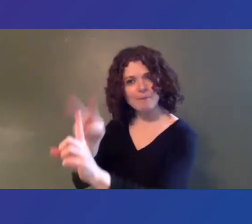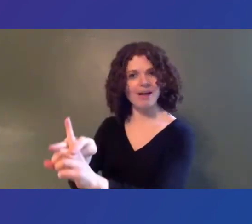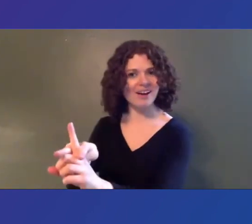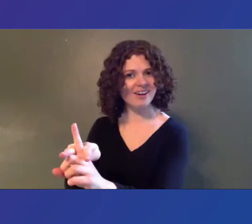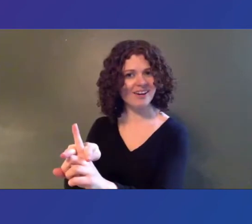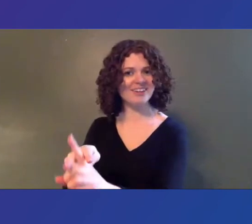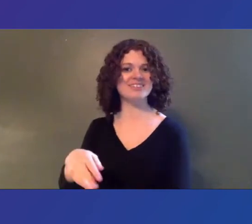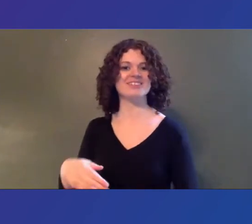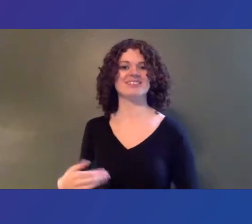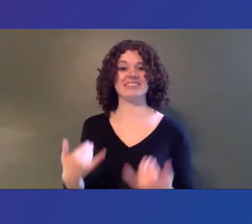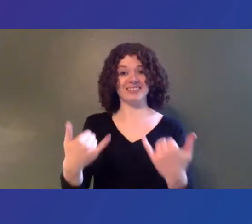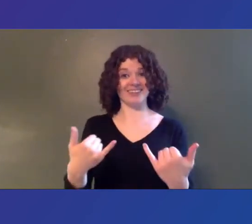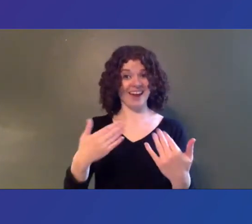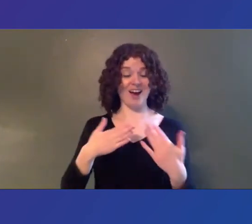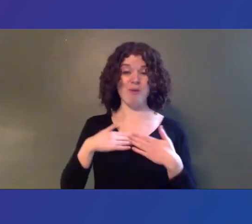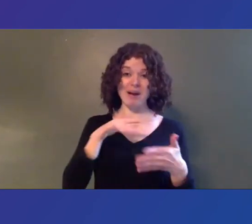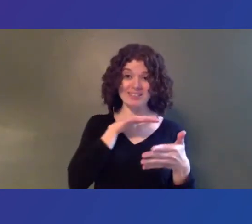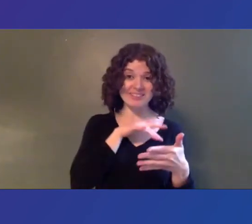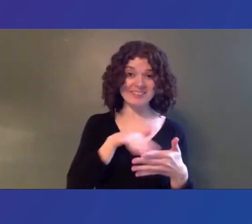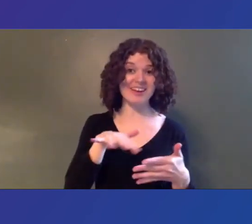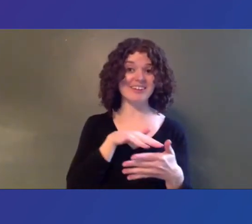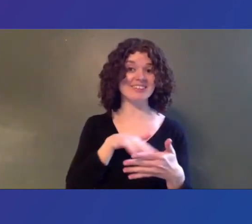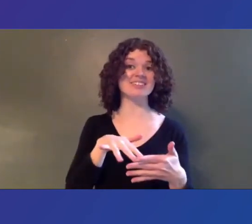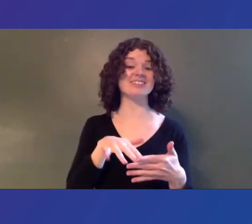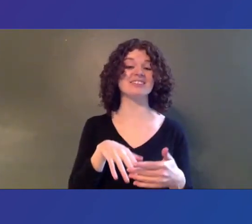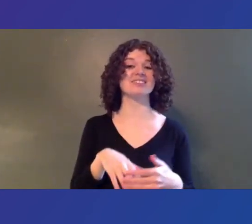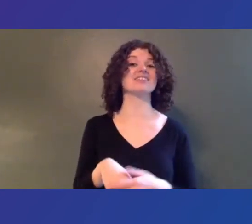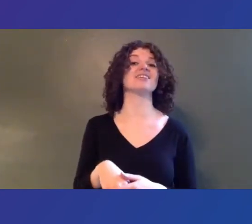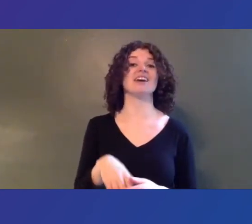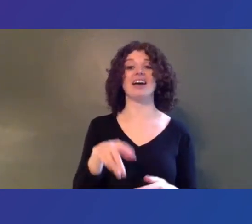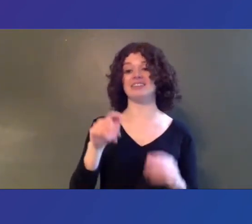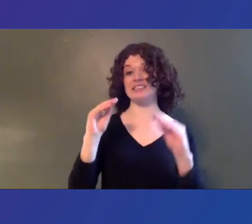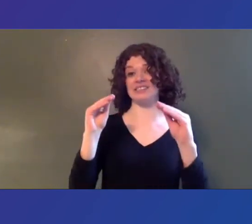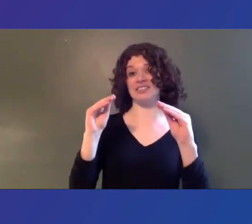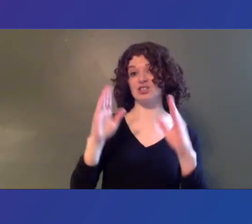my, my studies at TC. But that